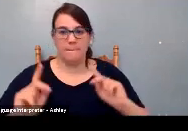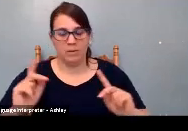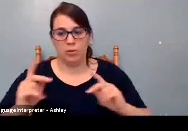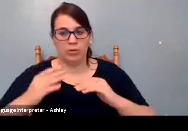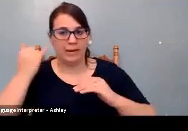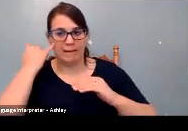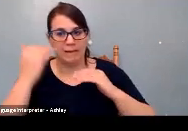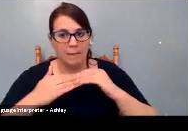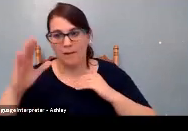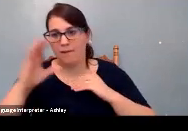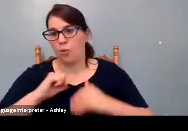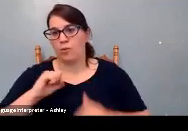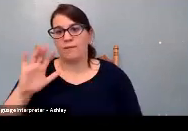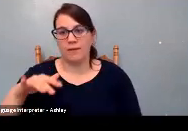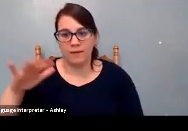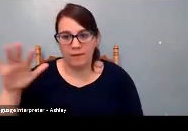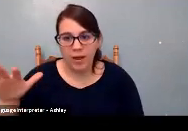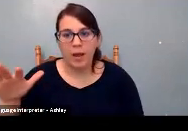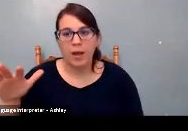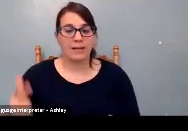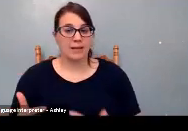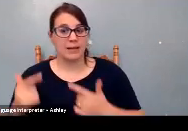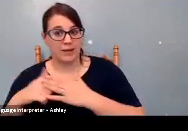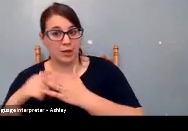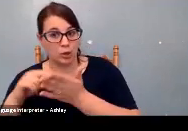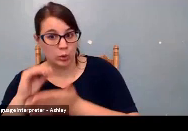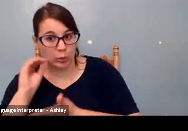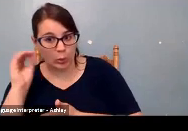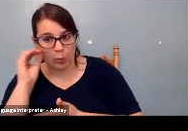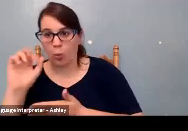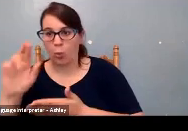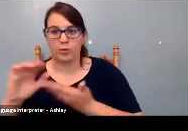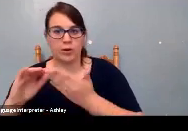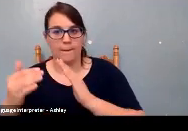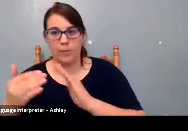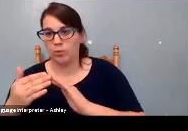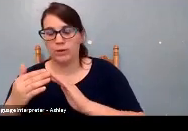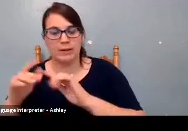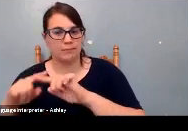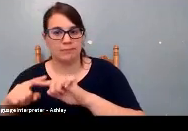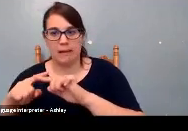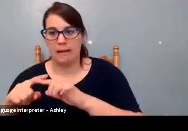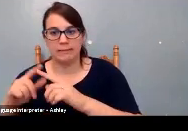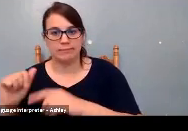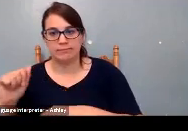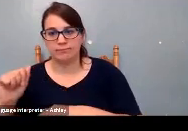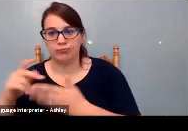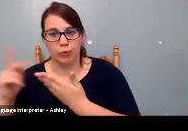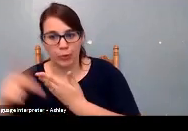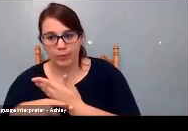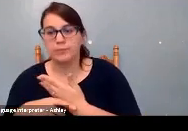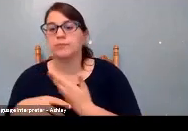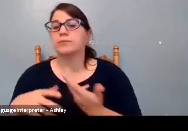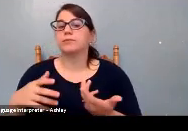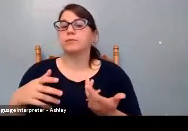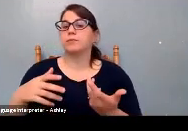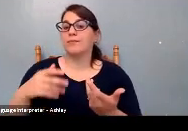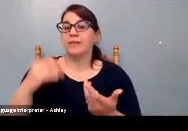home or community-based waiver program. But there are some added protections that you want to know about for WVABLE